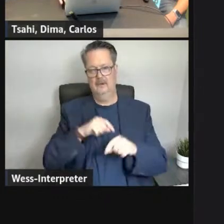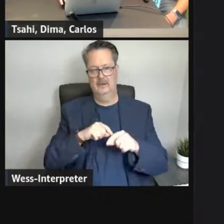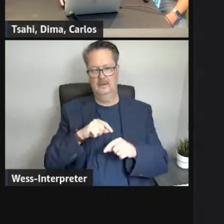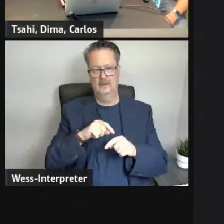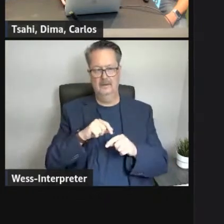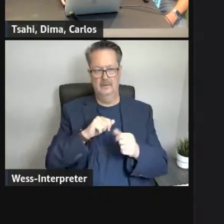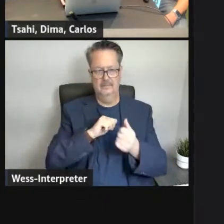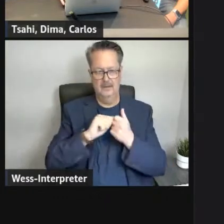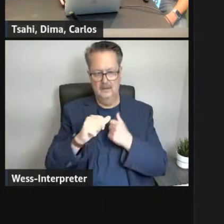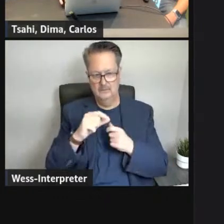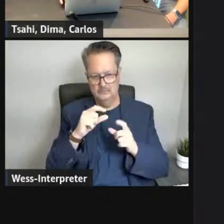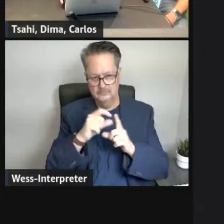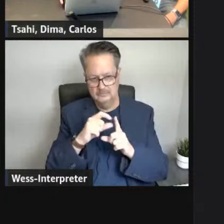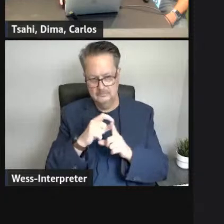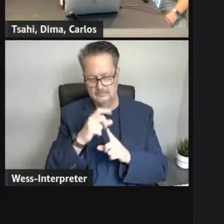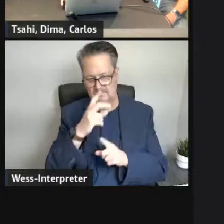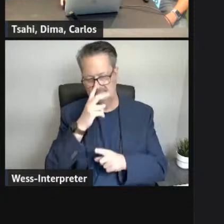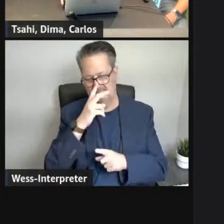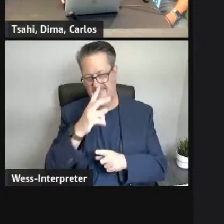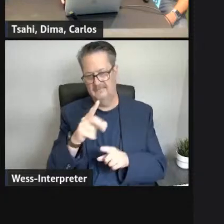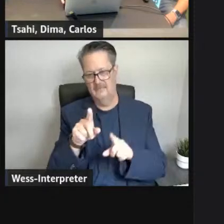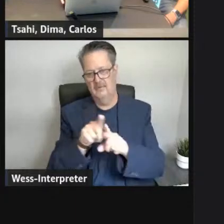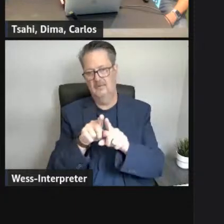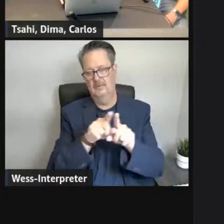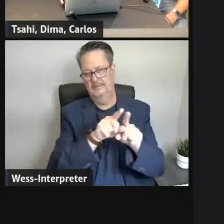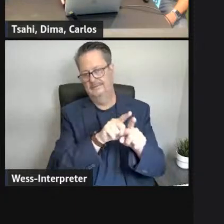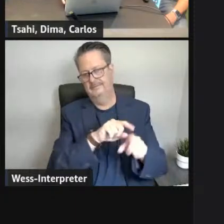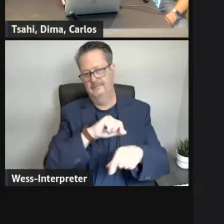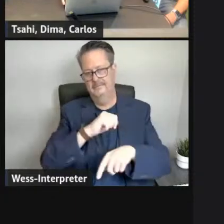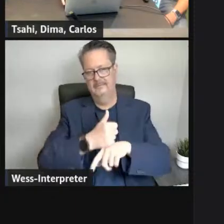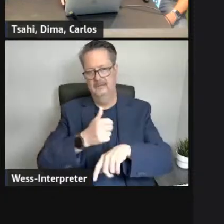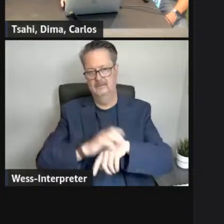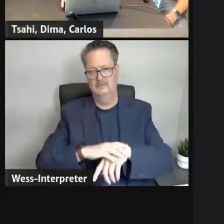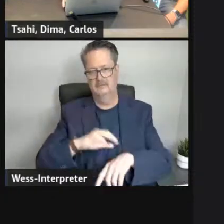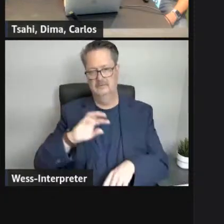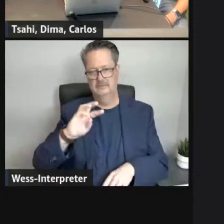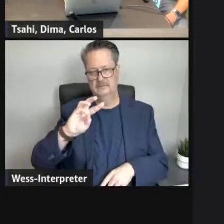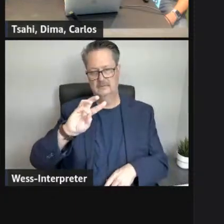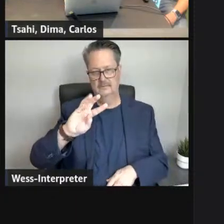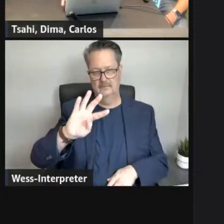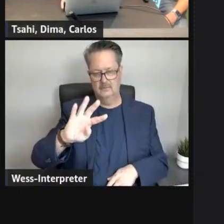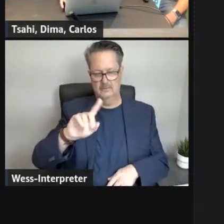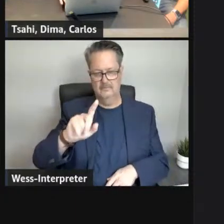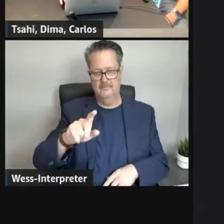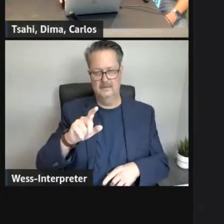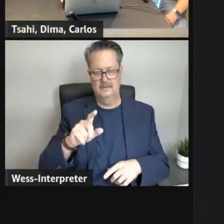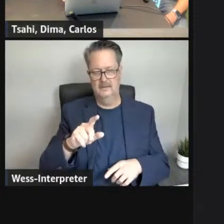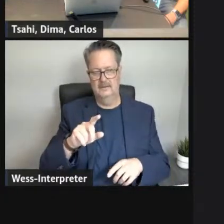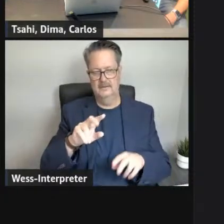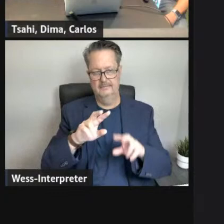Data.password. And we can also see that it's base 64, so we need to decode it.